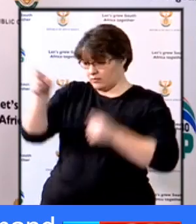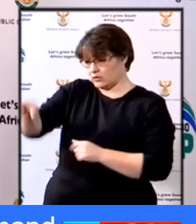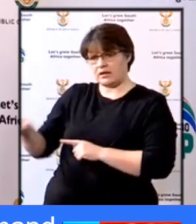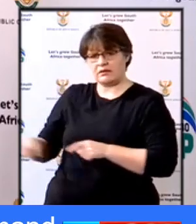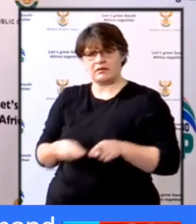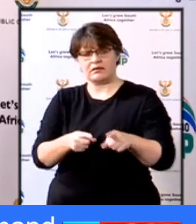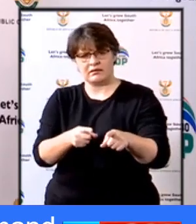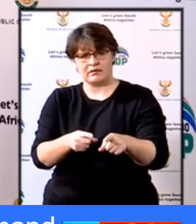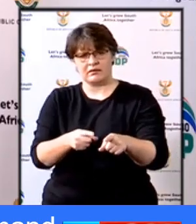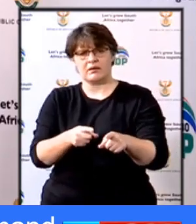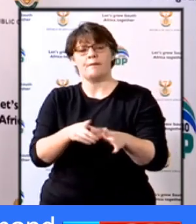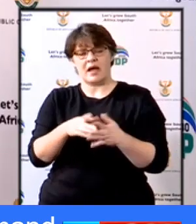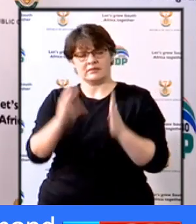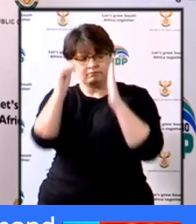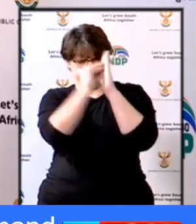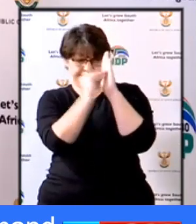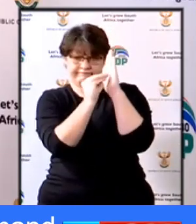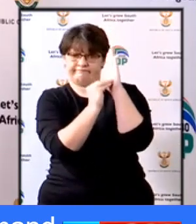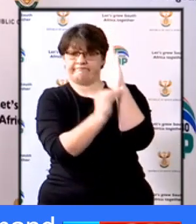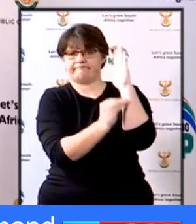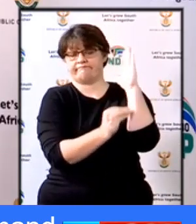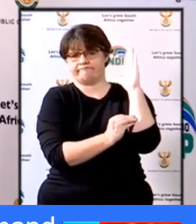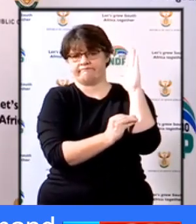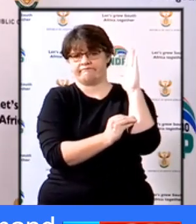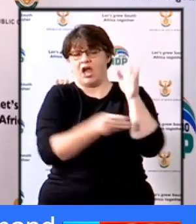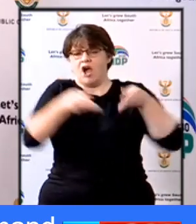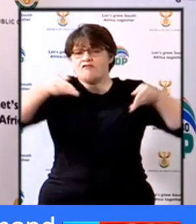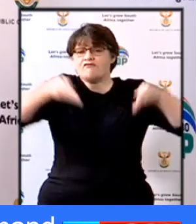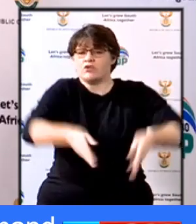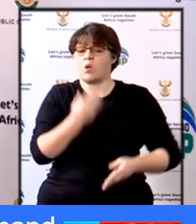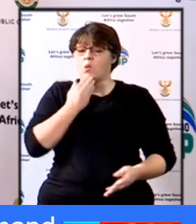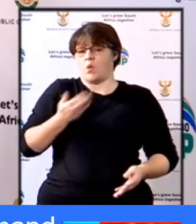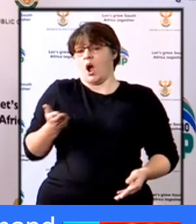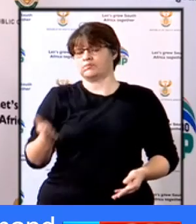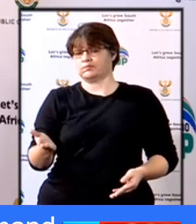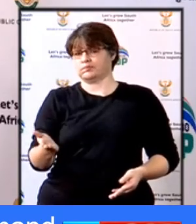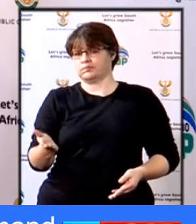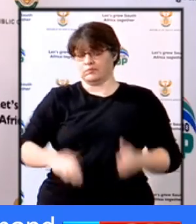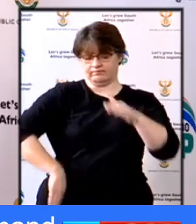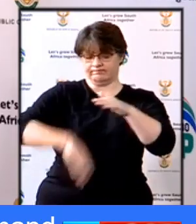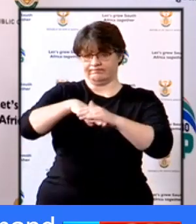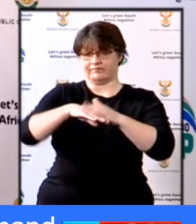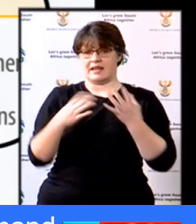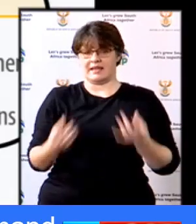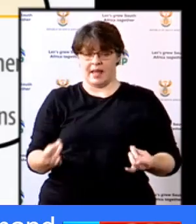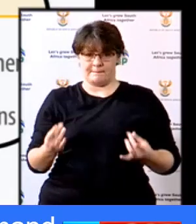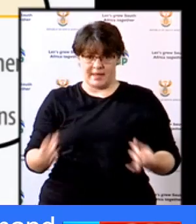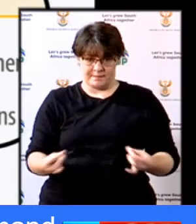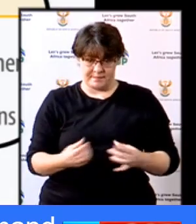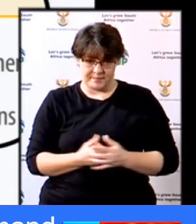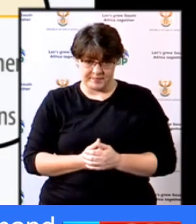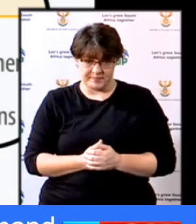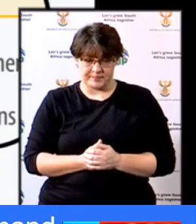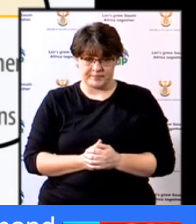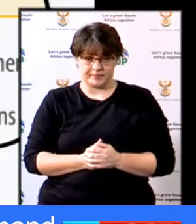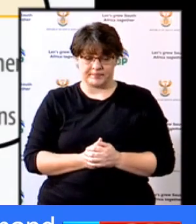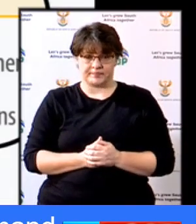keep meticulous records with regard to the funerals and number of people attending.